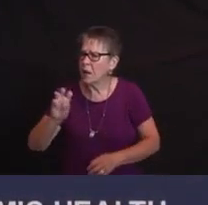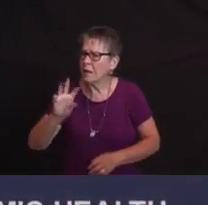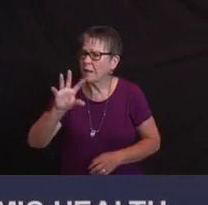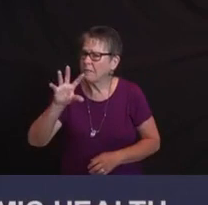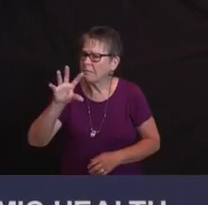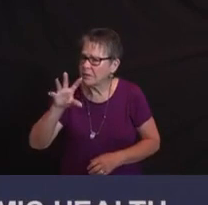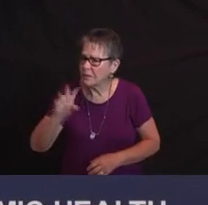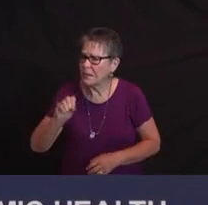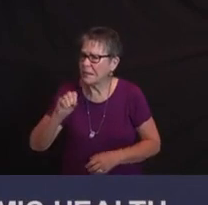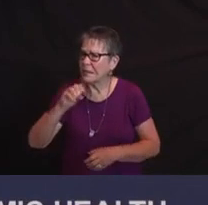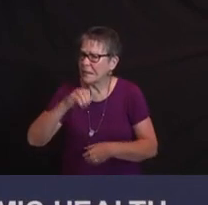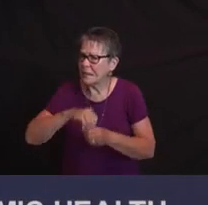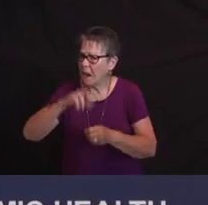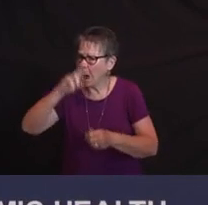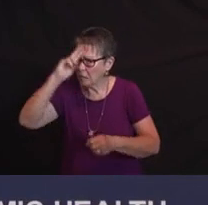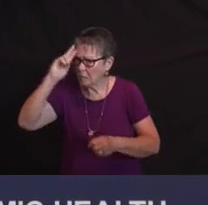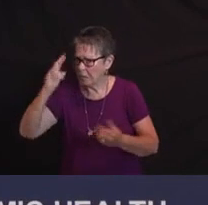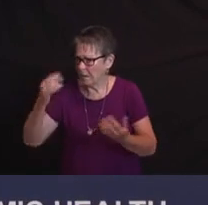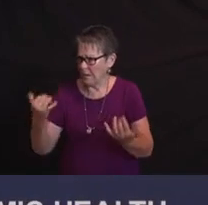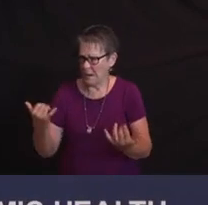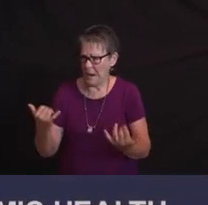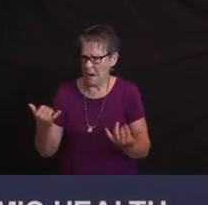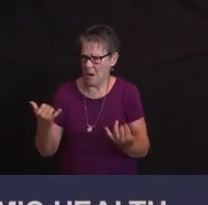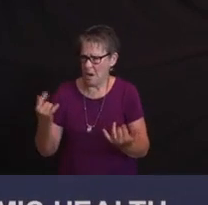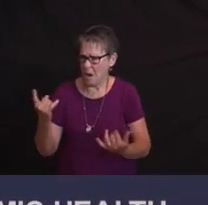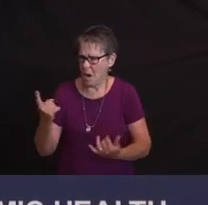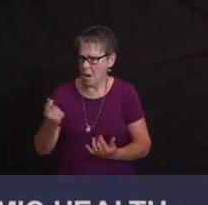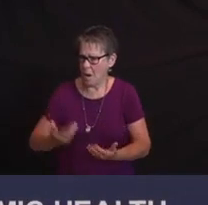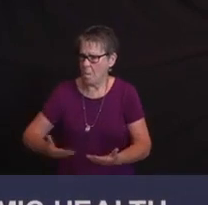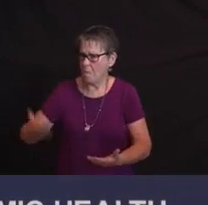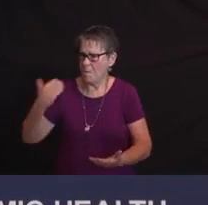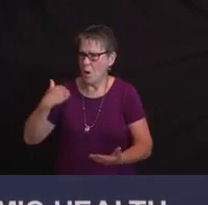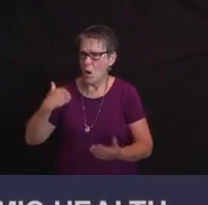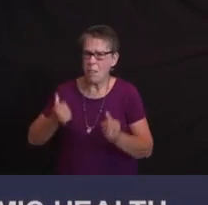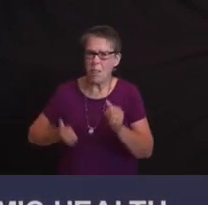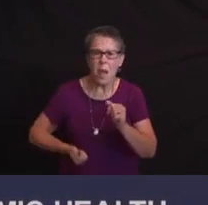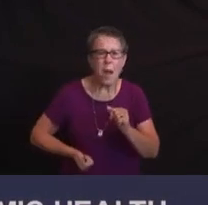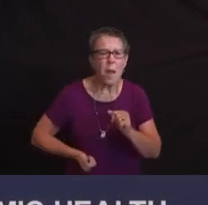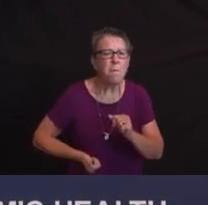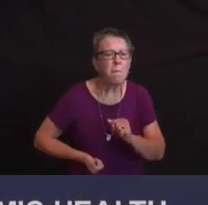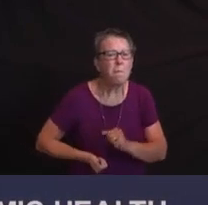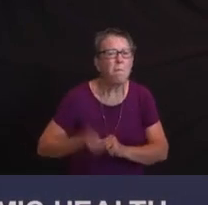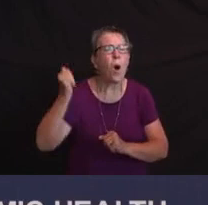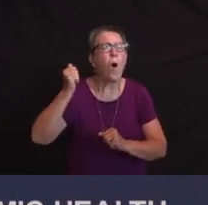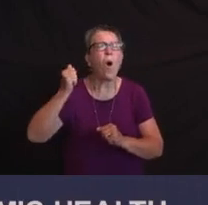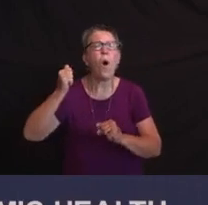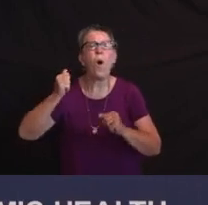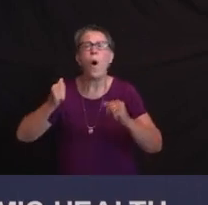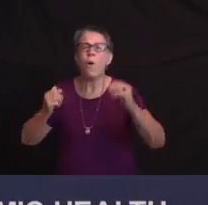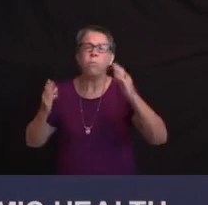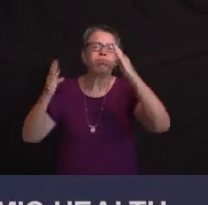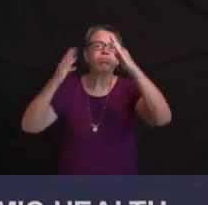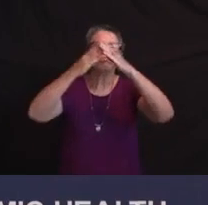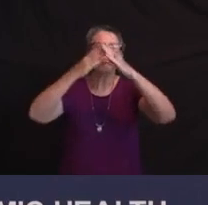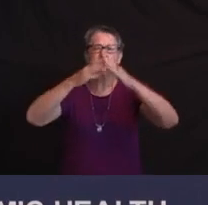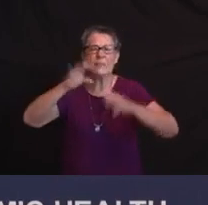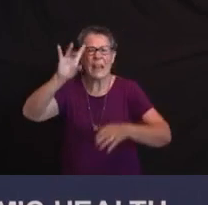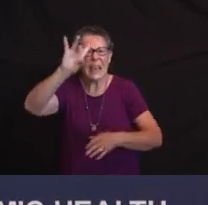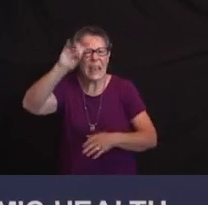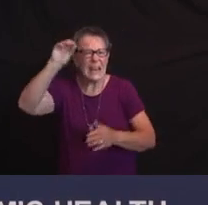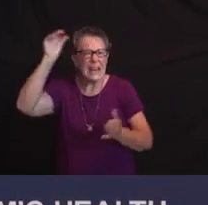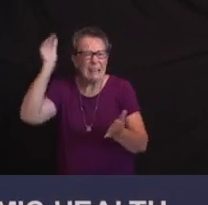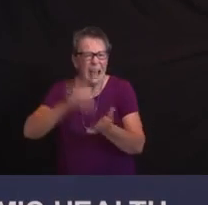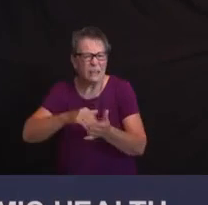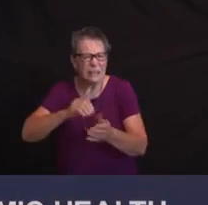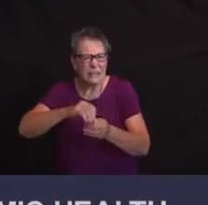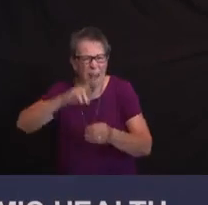was 8,270. So we're not happy about the 650 something, but it's a heck of a distance from